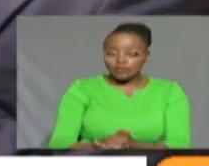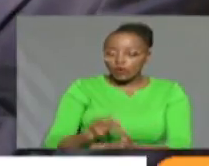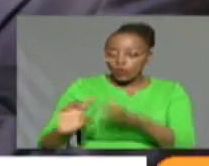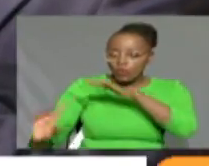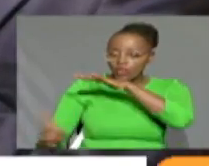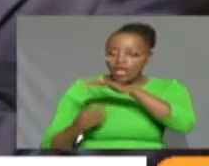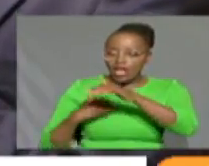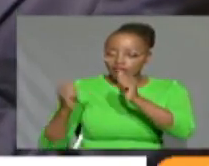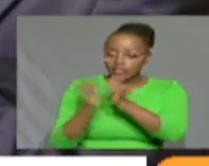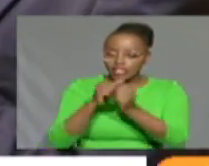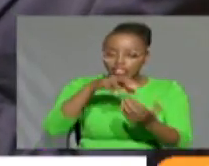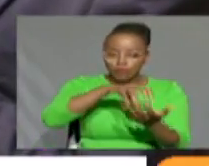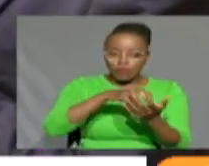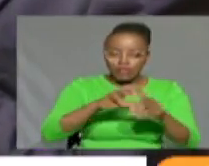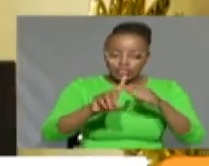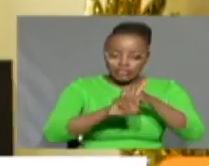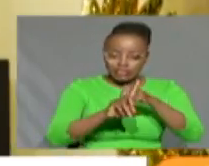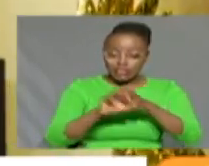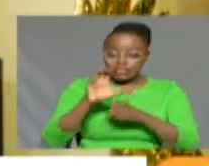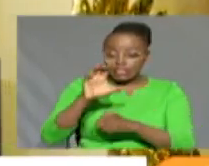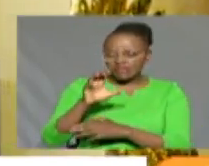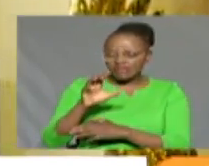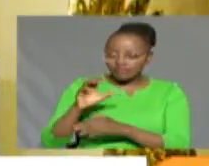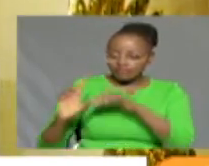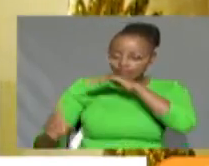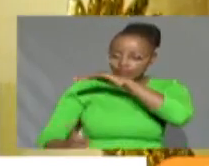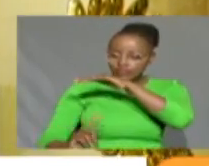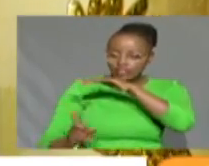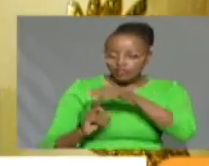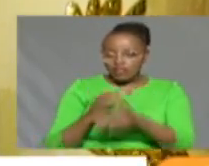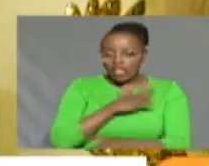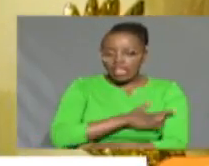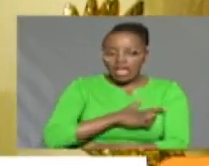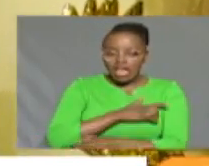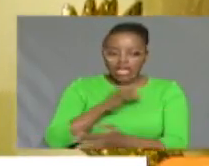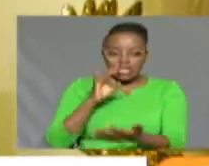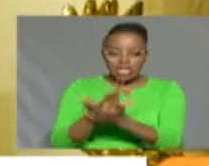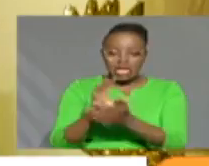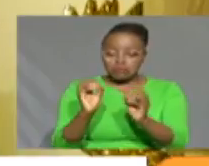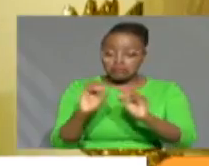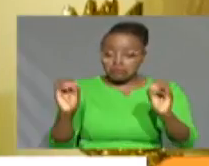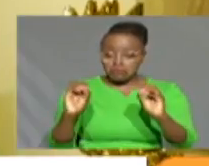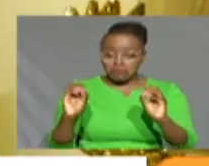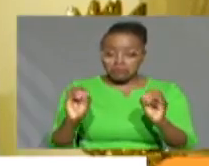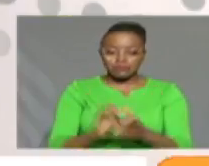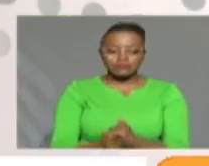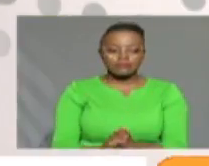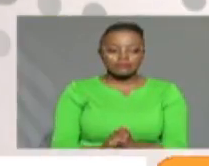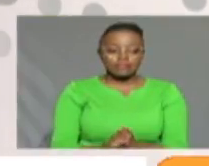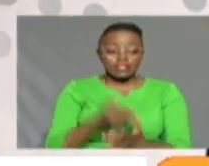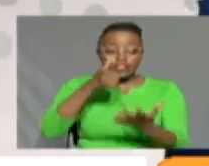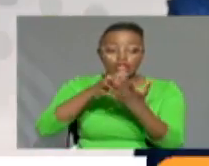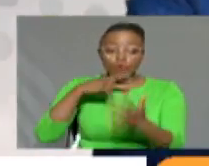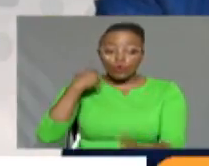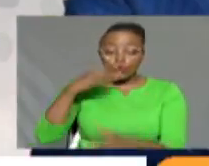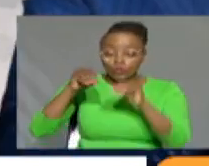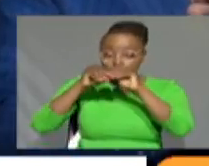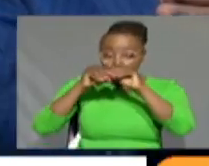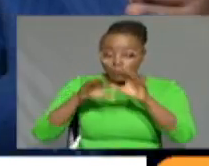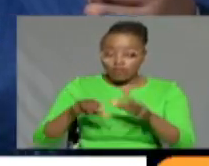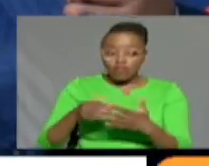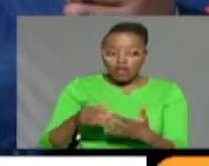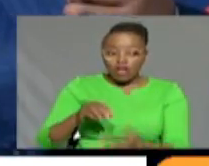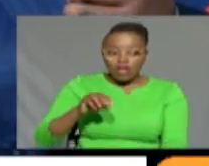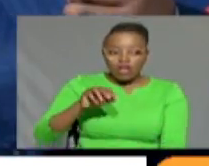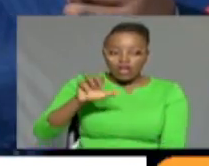made of 10 dockets, only 6 of his cabinet executives have escaped the sack or suspension. They include Devolution's Larry